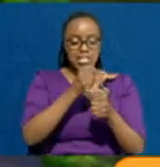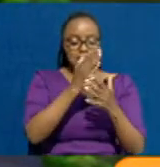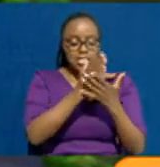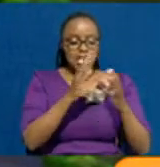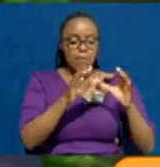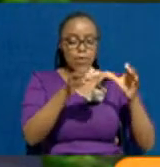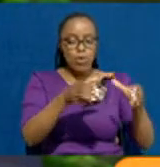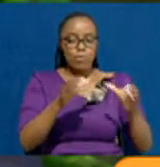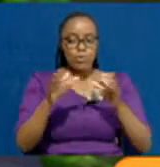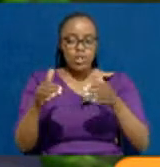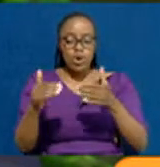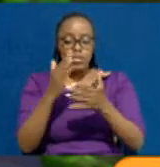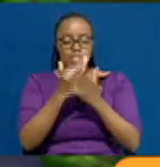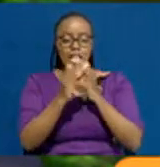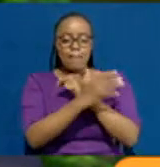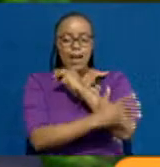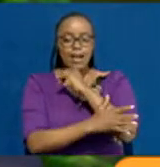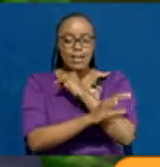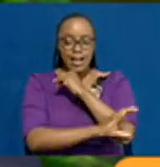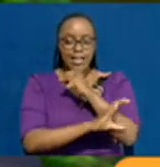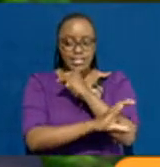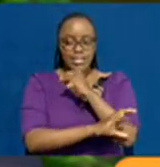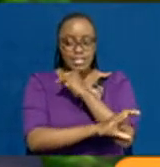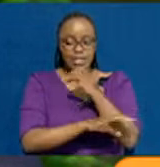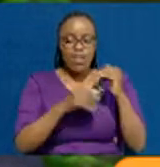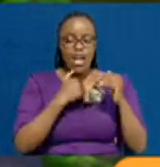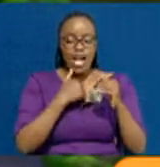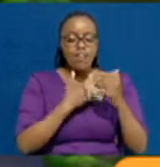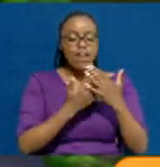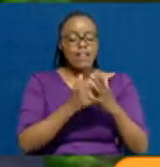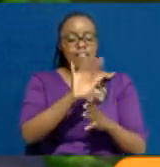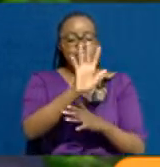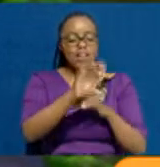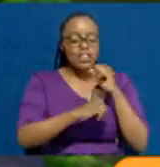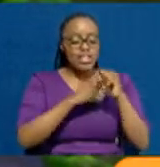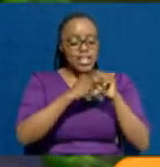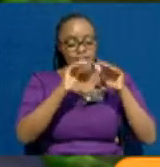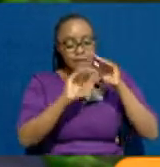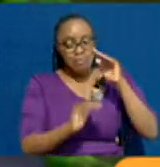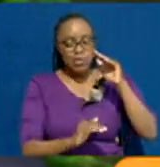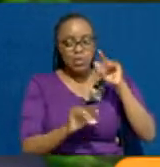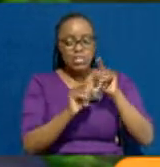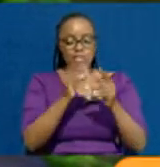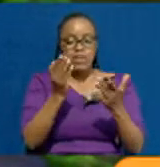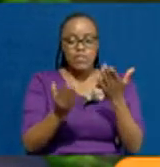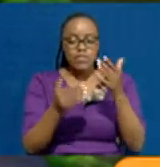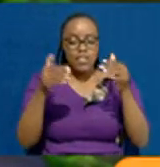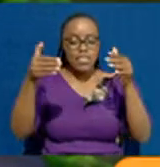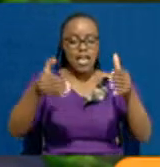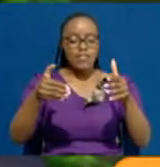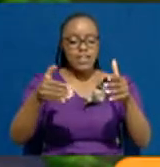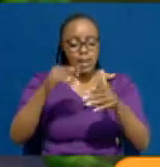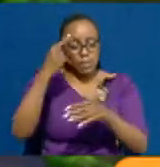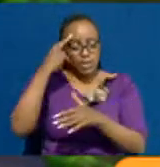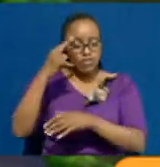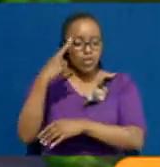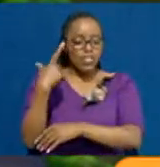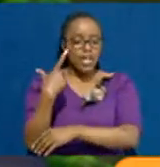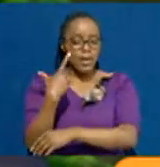some countries, they have gone as low as 5 years. But because we are balancing between the availability of the vaccines